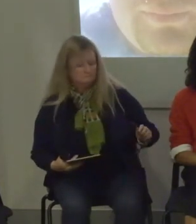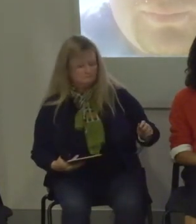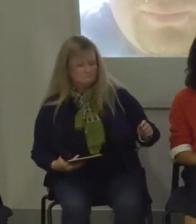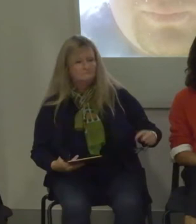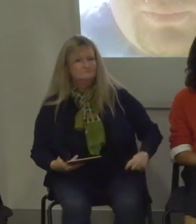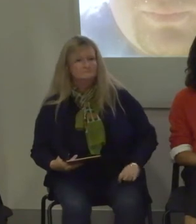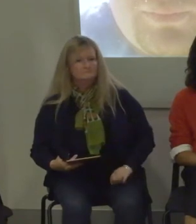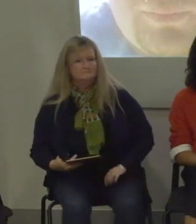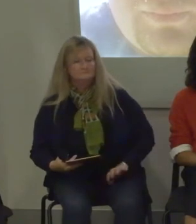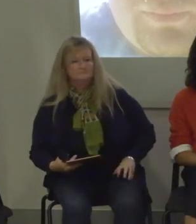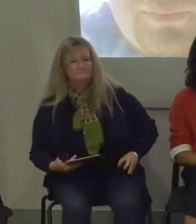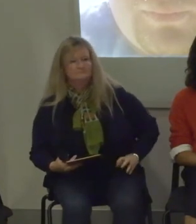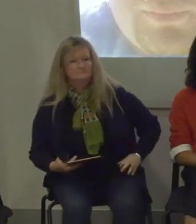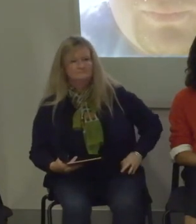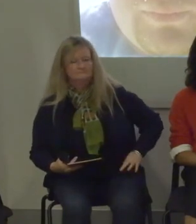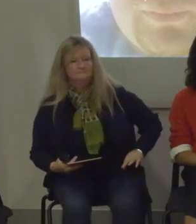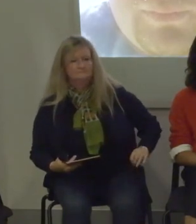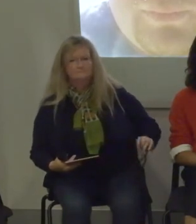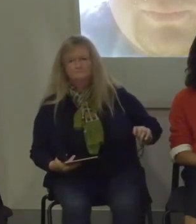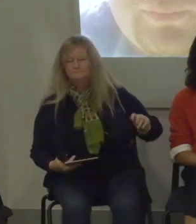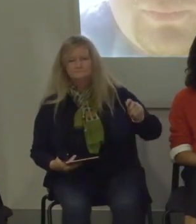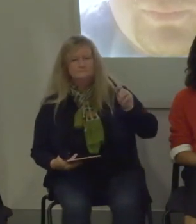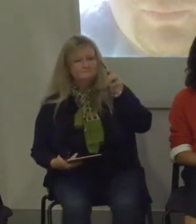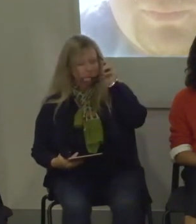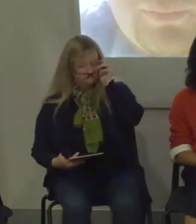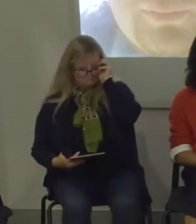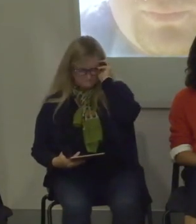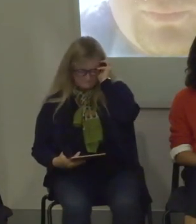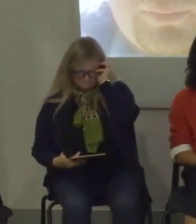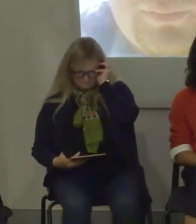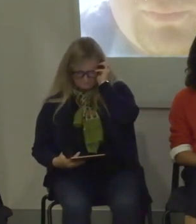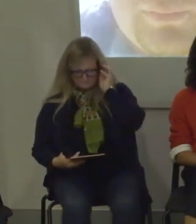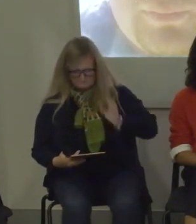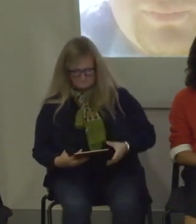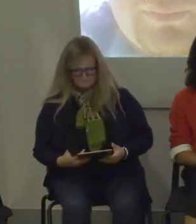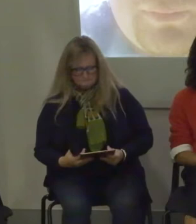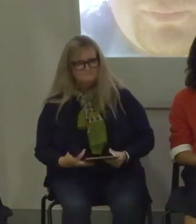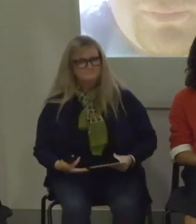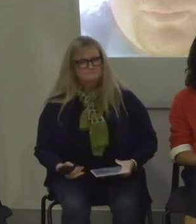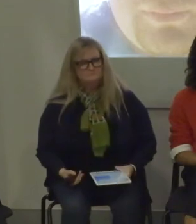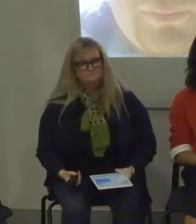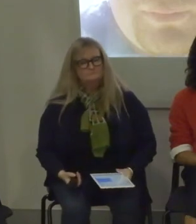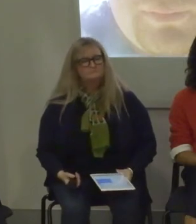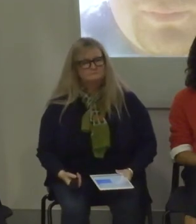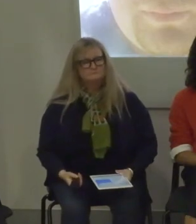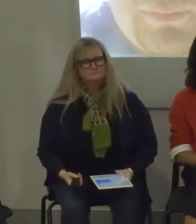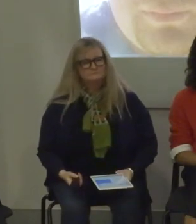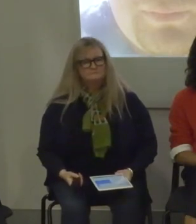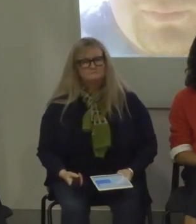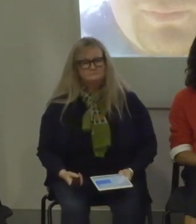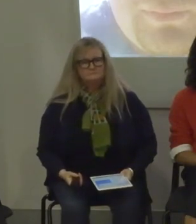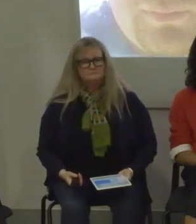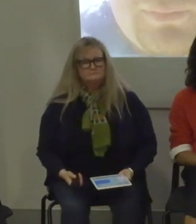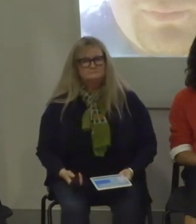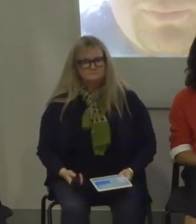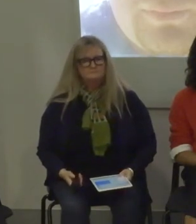For the internet. So then that's to go with the next planning meeting sort of thing, but at least it's a start if you can go to a cafe and use it.